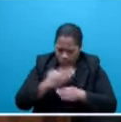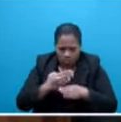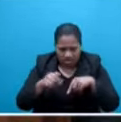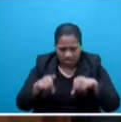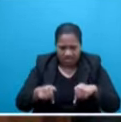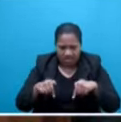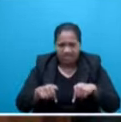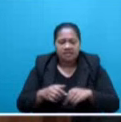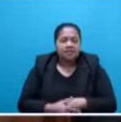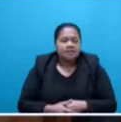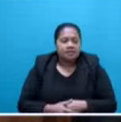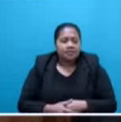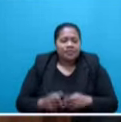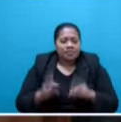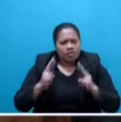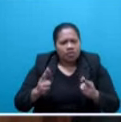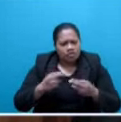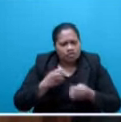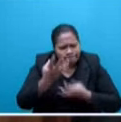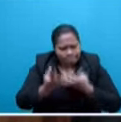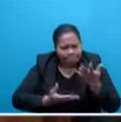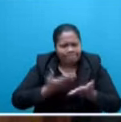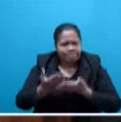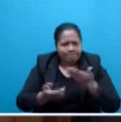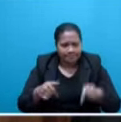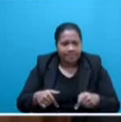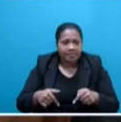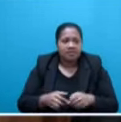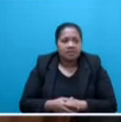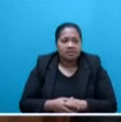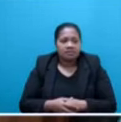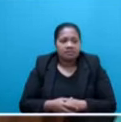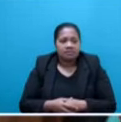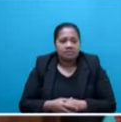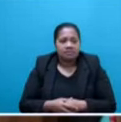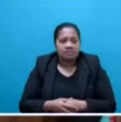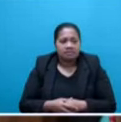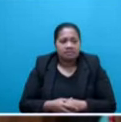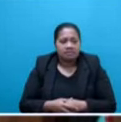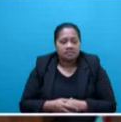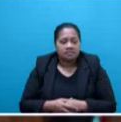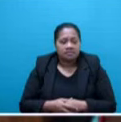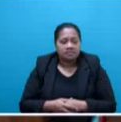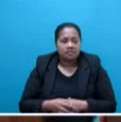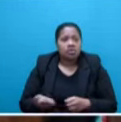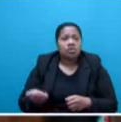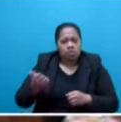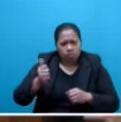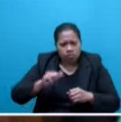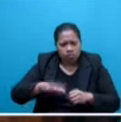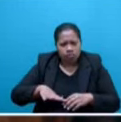I wish to inform this august House that an expression of interest for locals to register as cane cutters was published